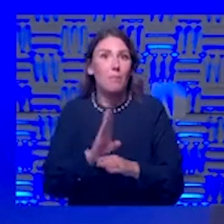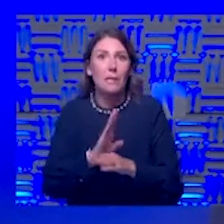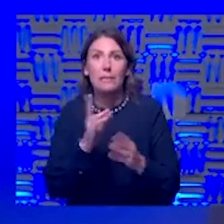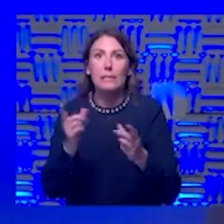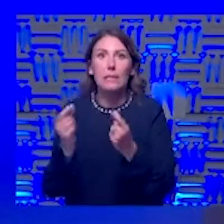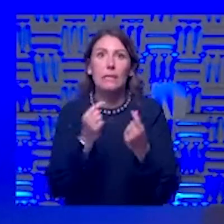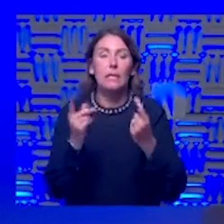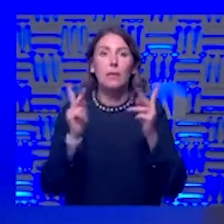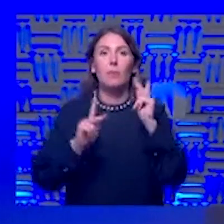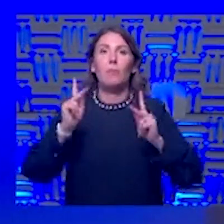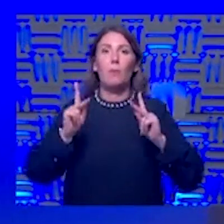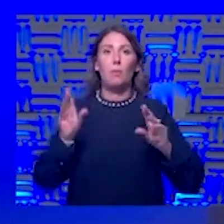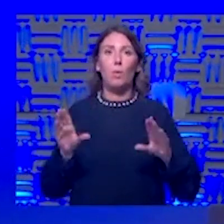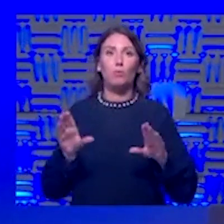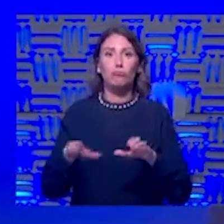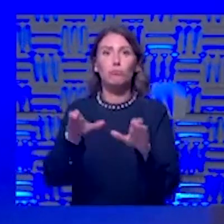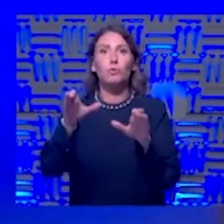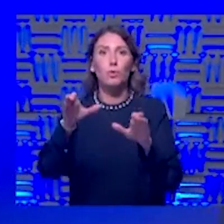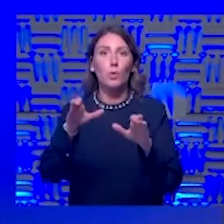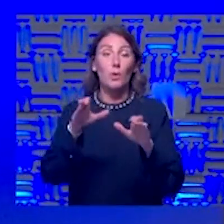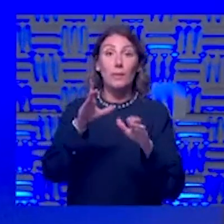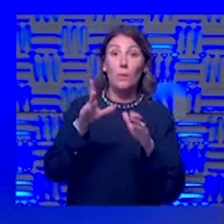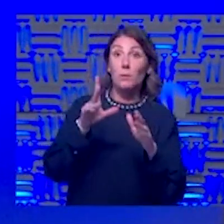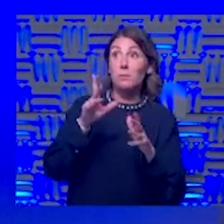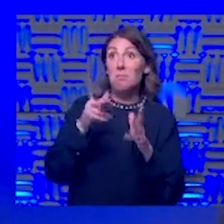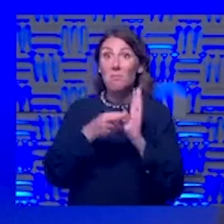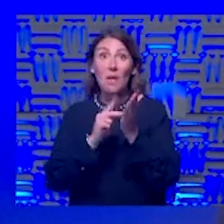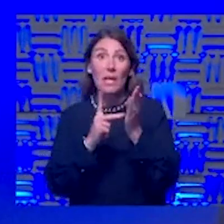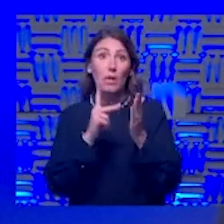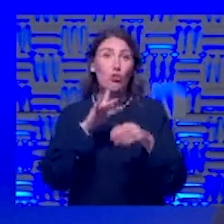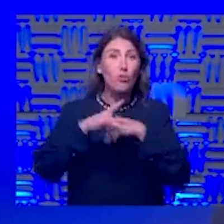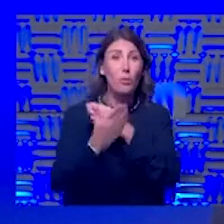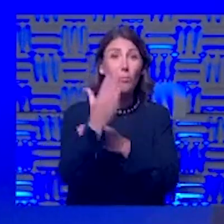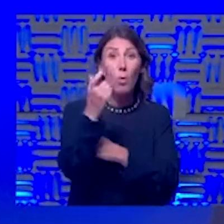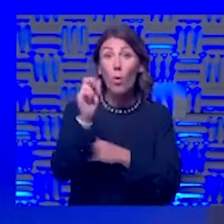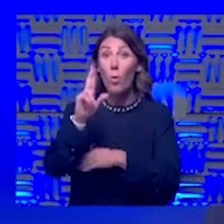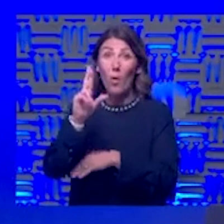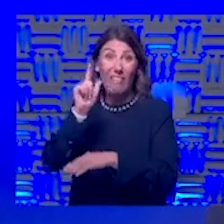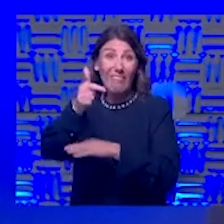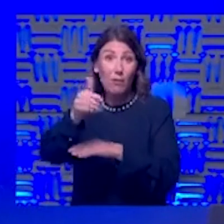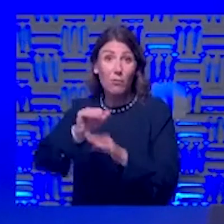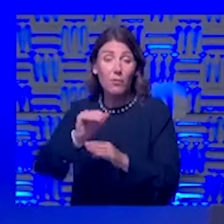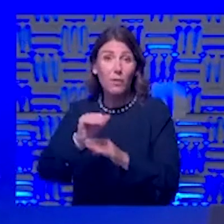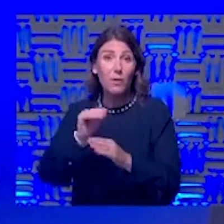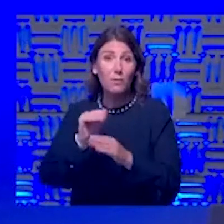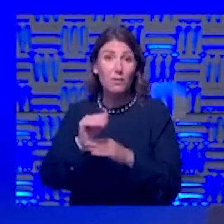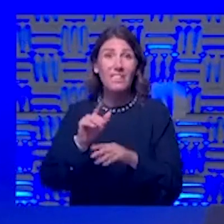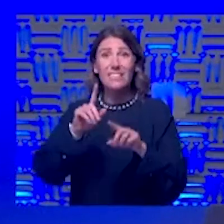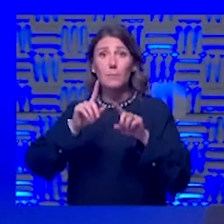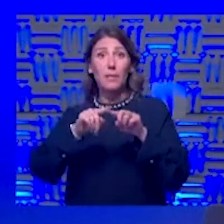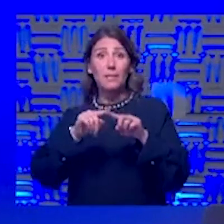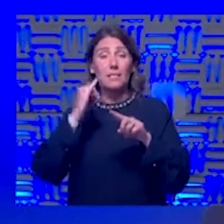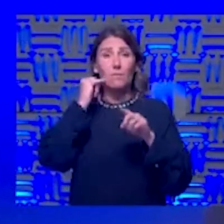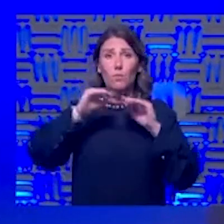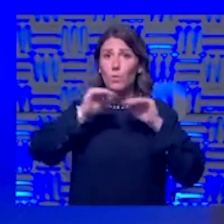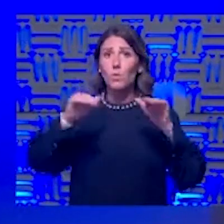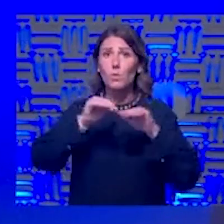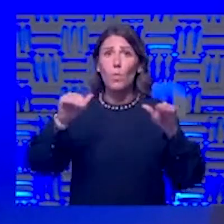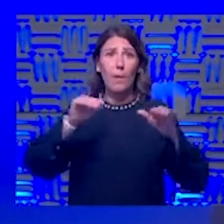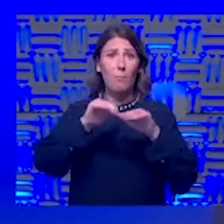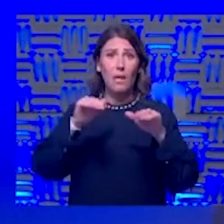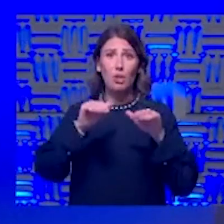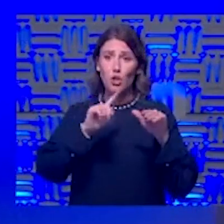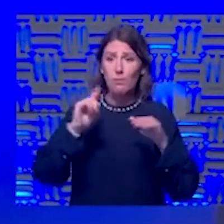everybody goes to work, or is it later in the evening? Try to go during those times. Depending on what you're doing swimming, if you're just swimming laps and you're